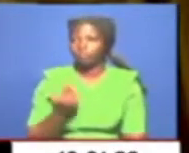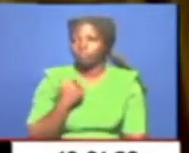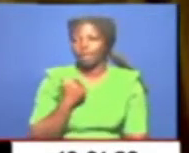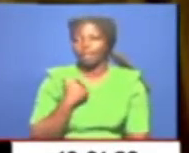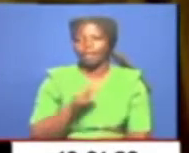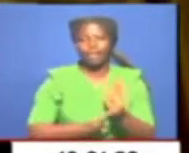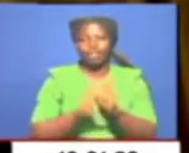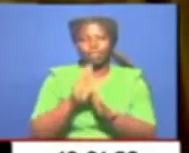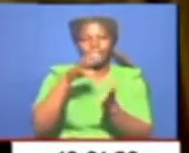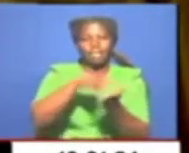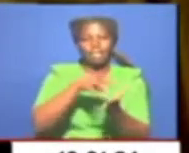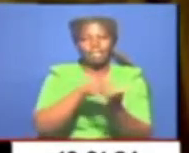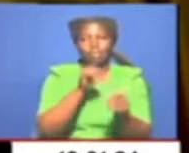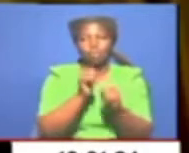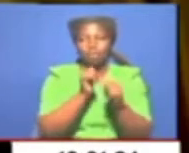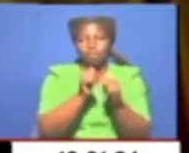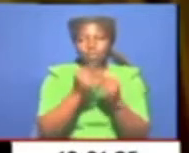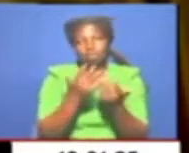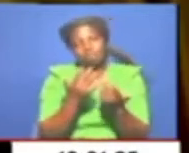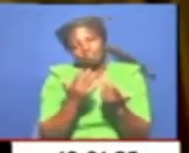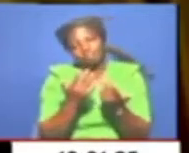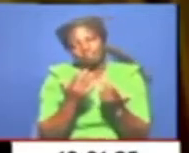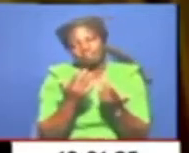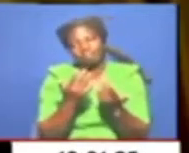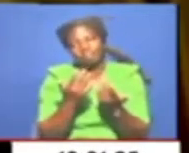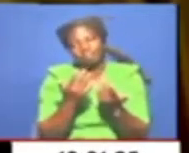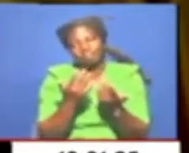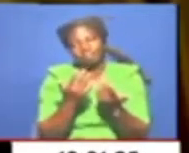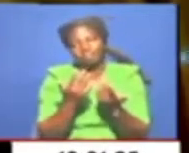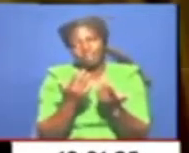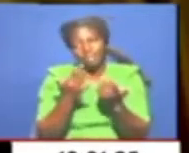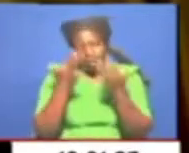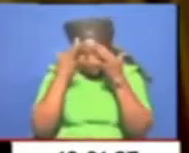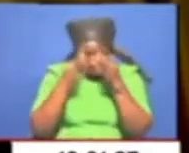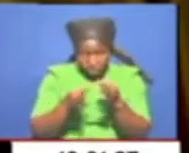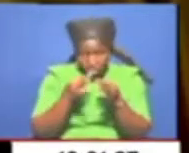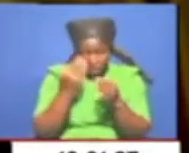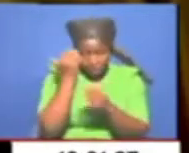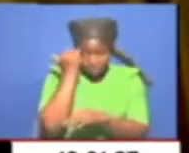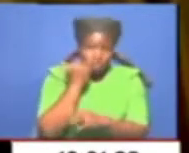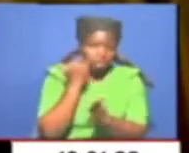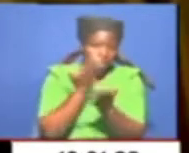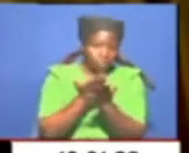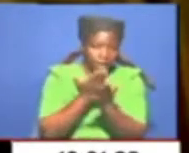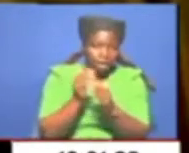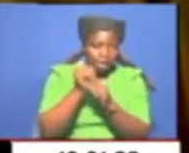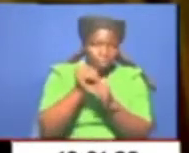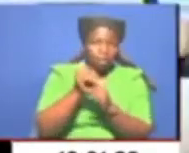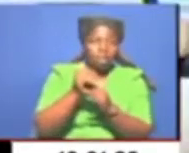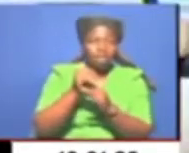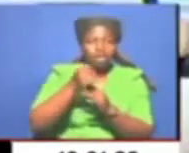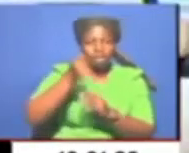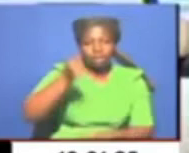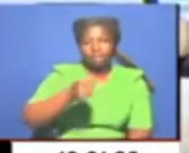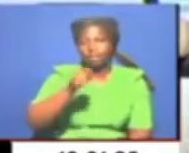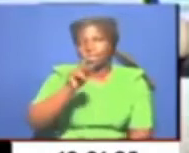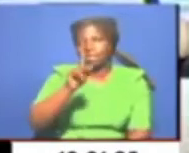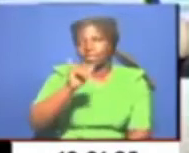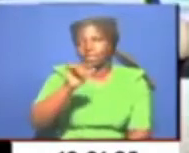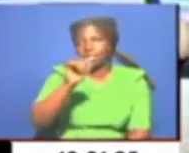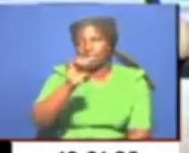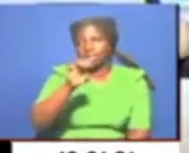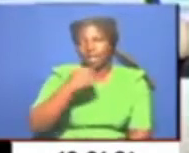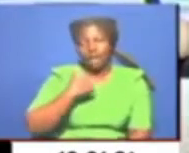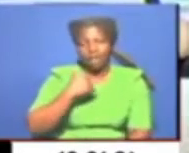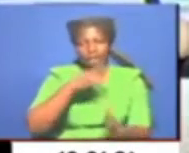It was decided, well, at least the lead judgment in the Court of Appeal was by Patrick Kiage. I've read through the case, and I believe